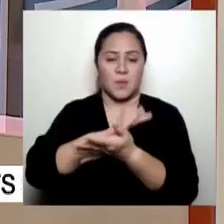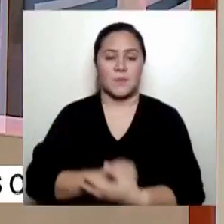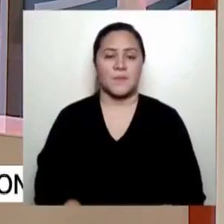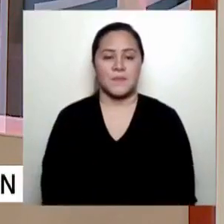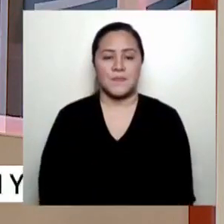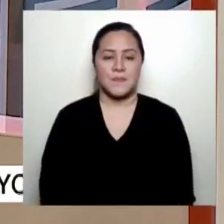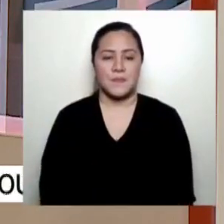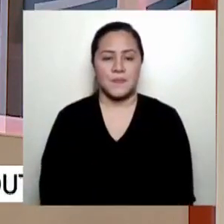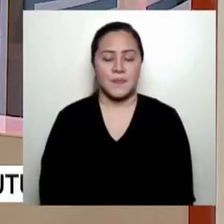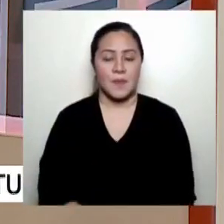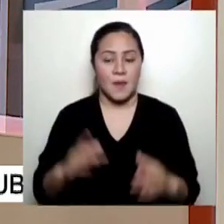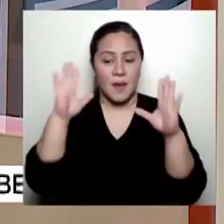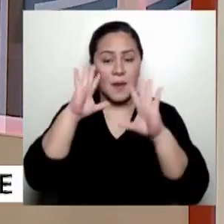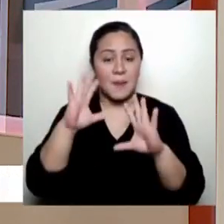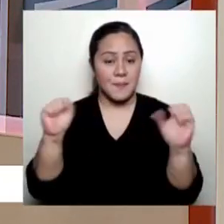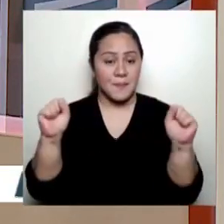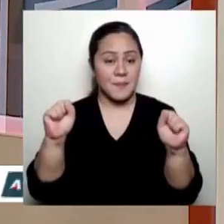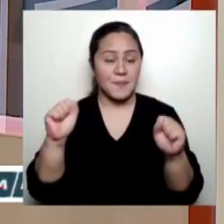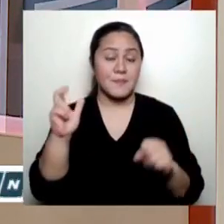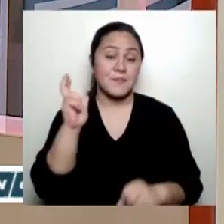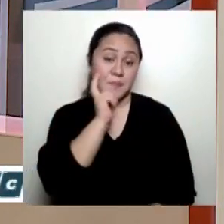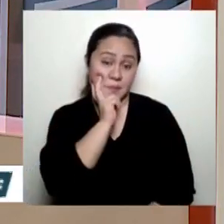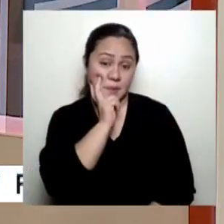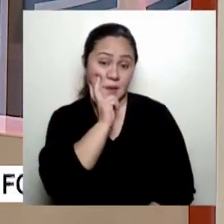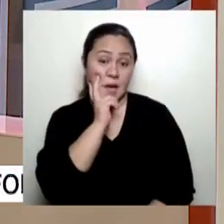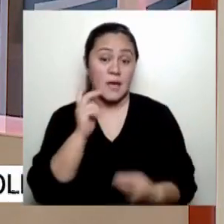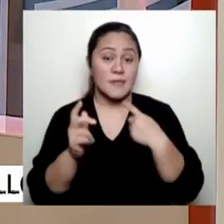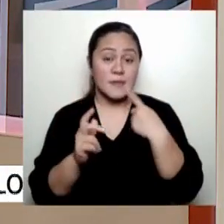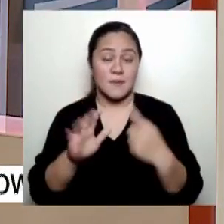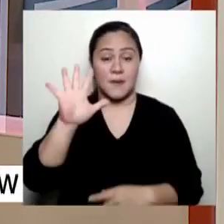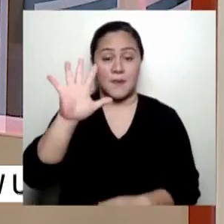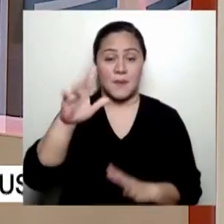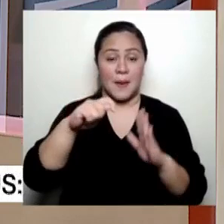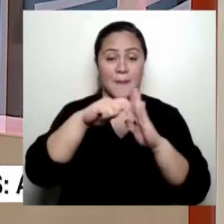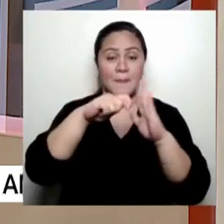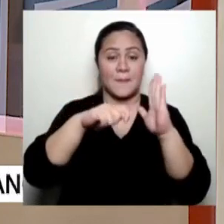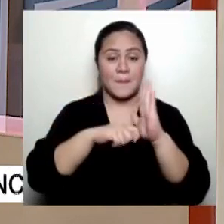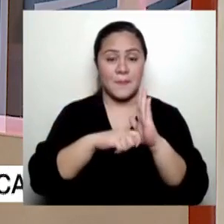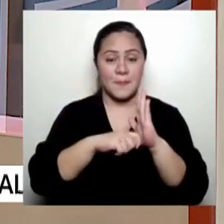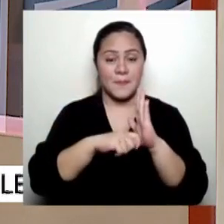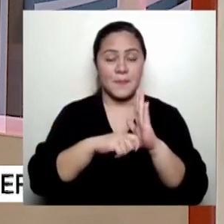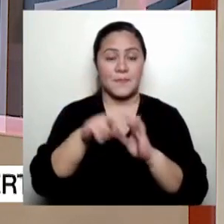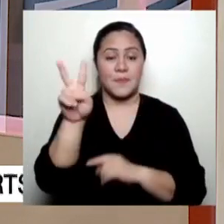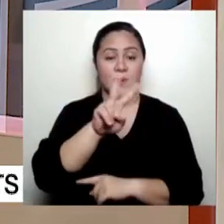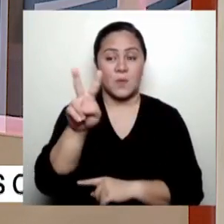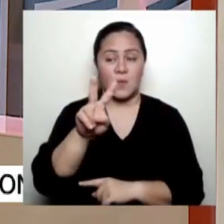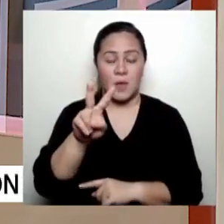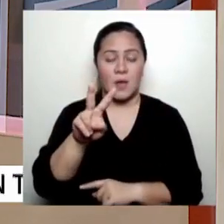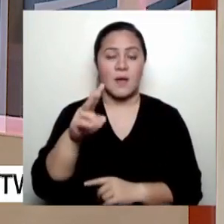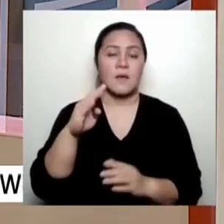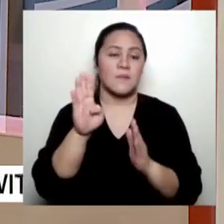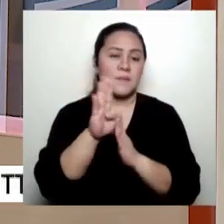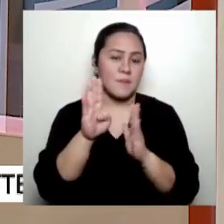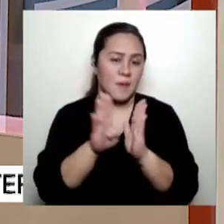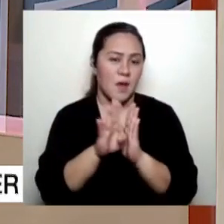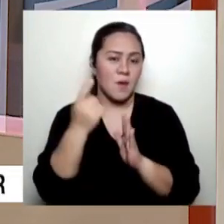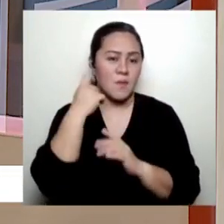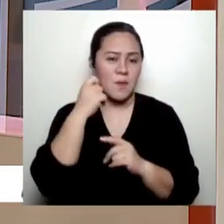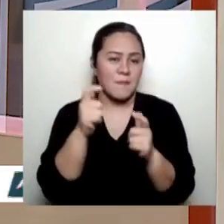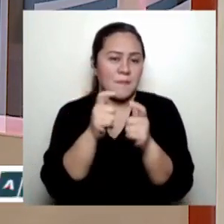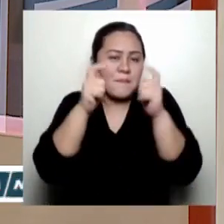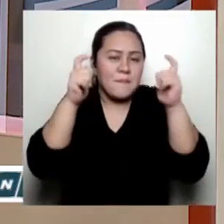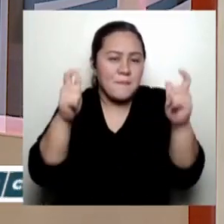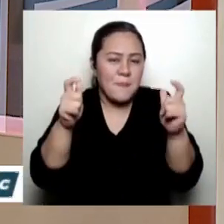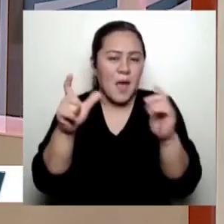Well, President Rodrigo Duterte signs the 5 trillion peso 2022 national budget into law, the biggest in the country's